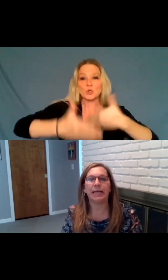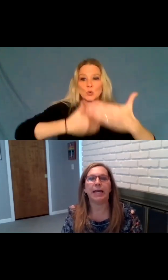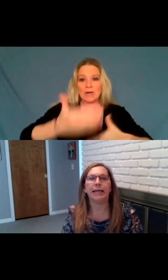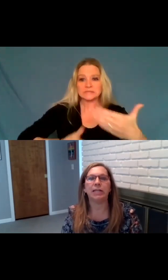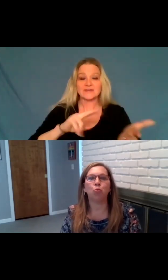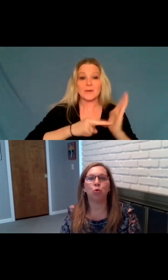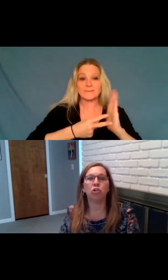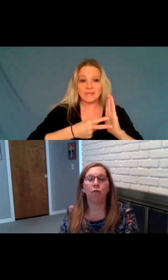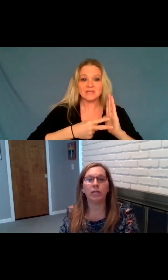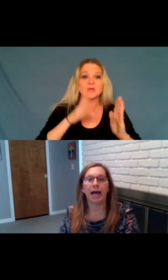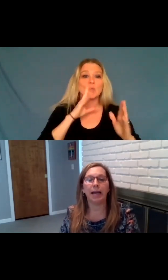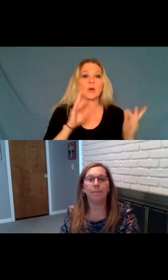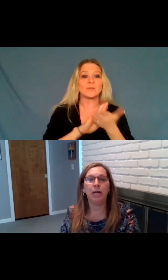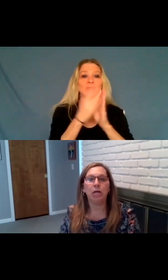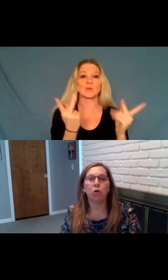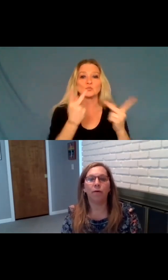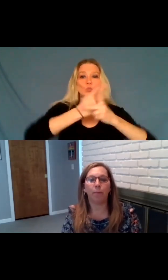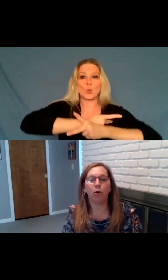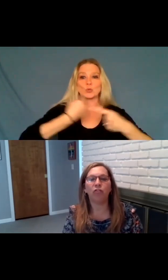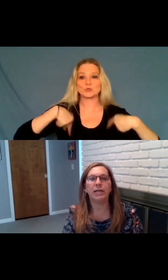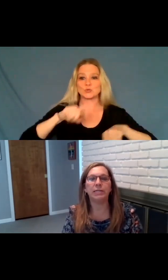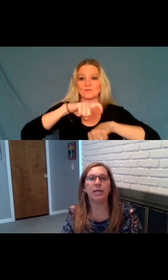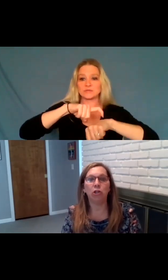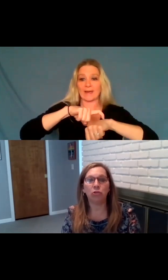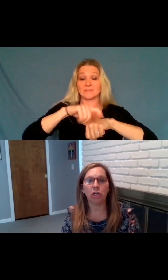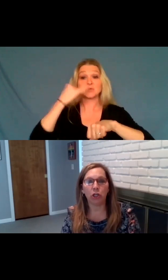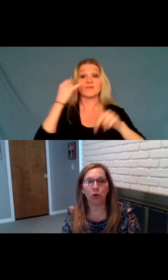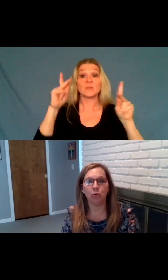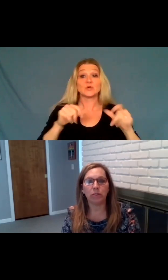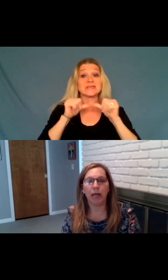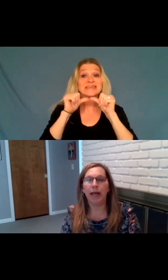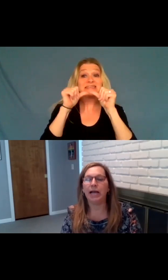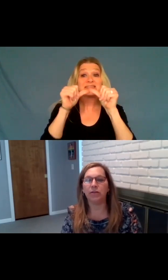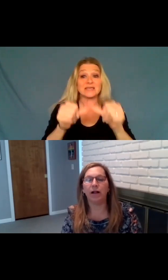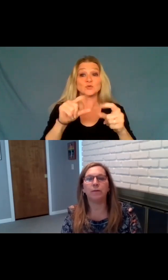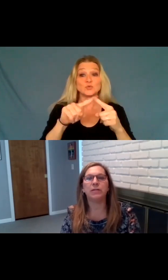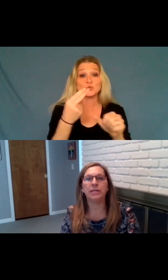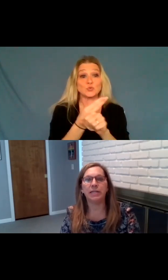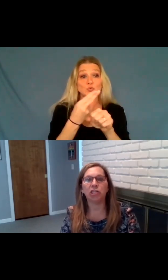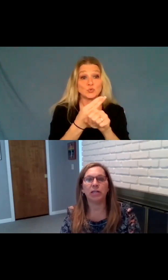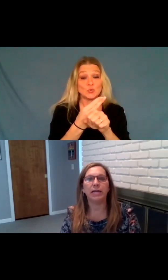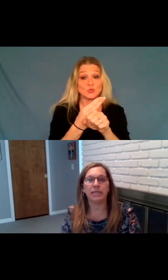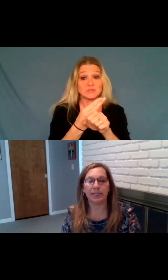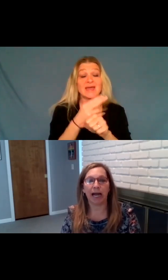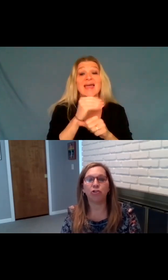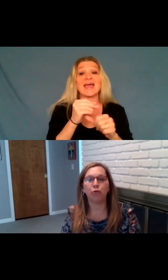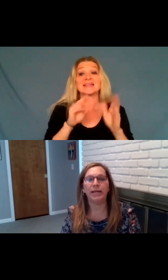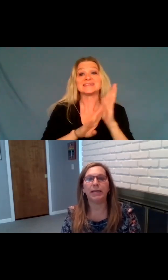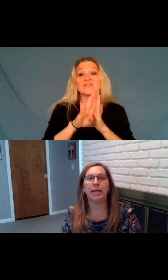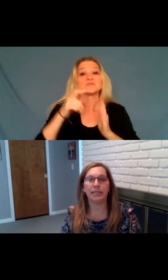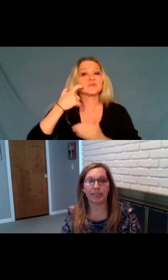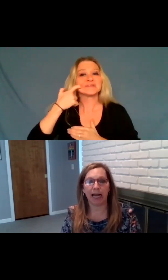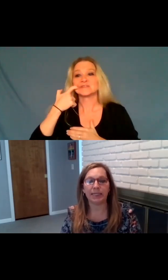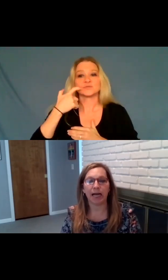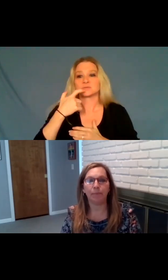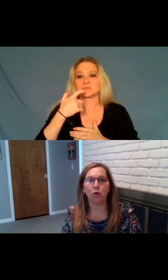means it gets worse over time. So if a person continues to use and develops an addiction and does not treat it